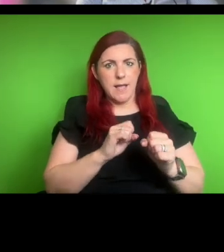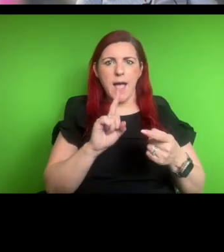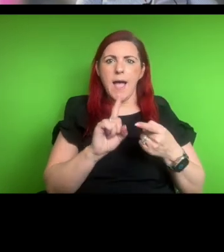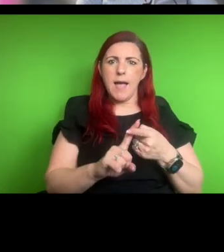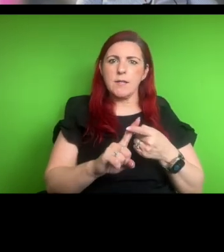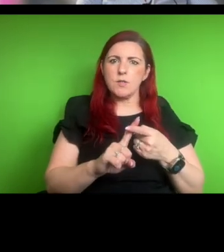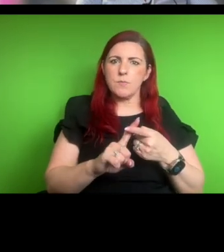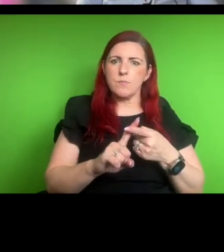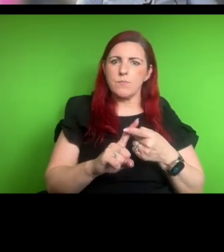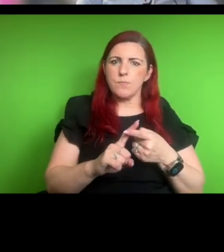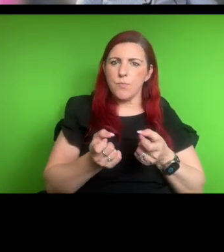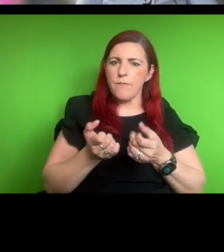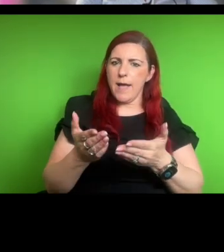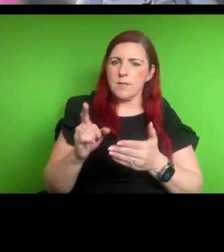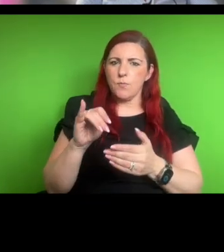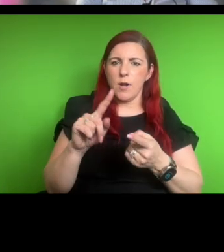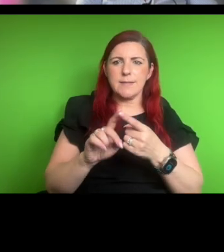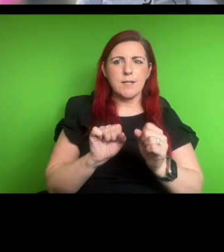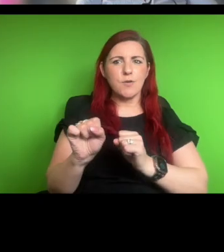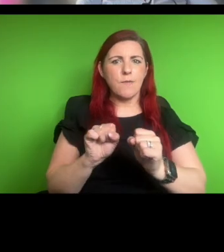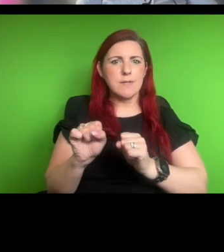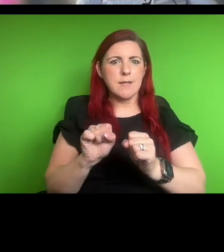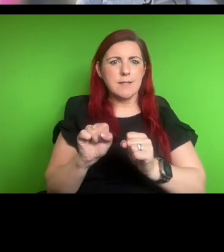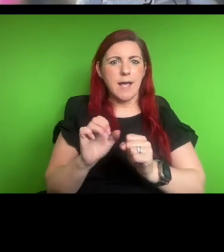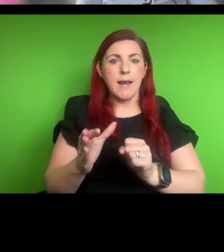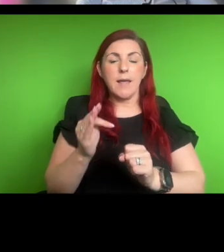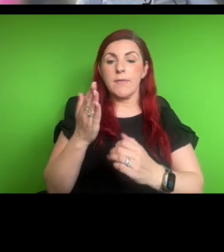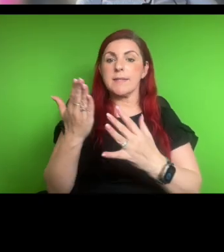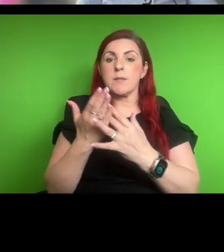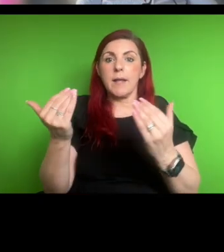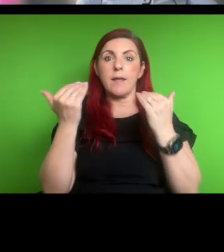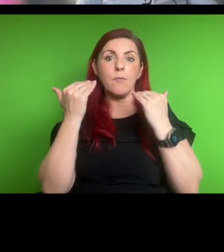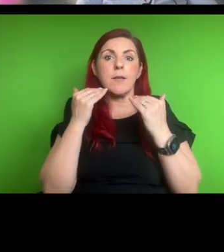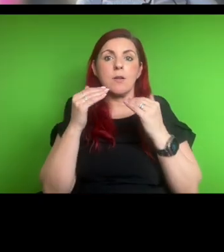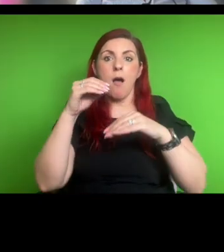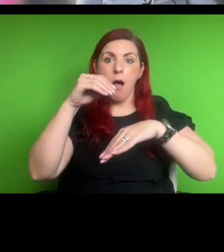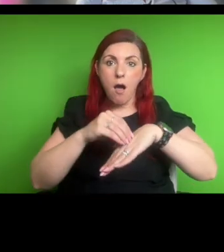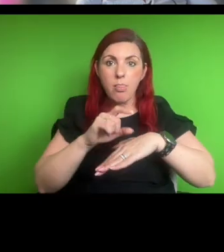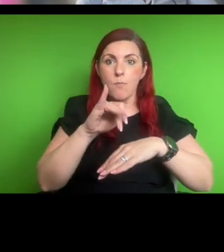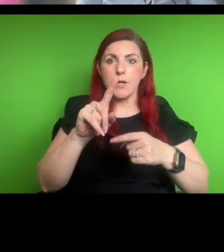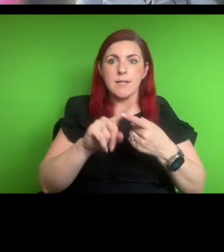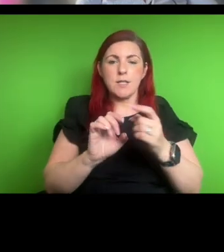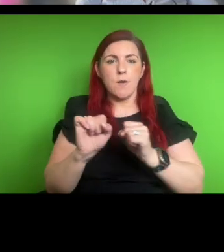services and where the accessibility information on the product and services are located.